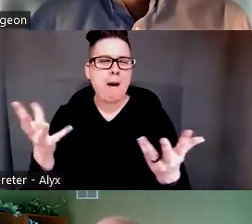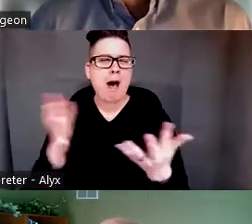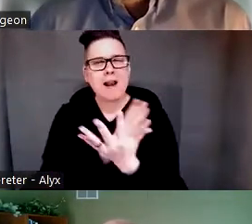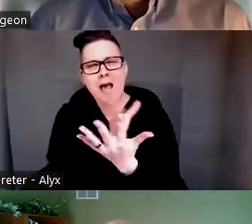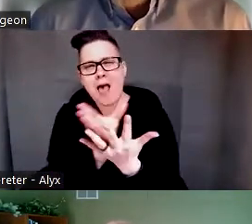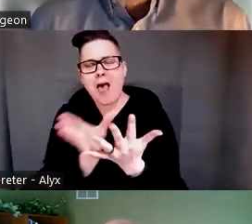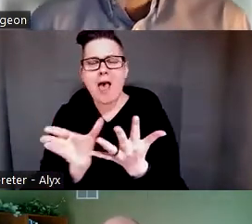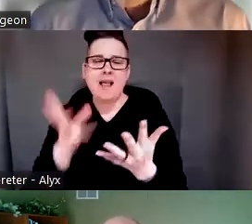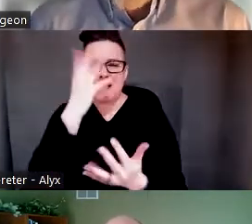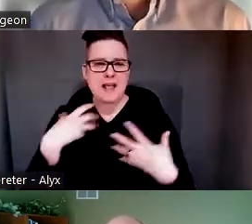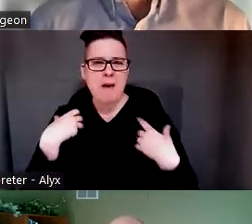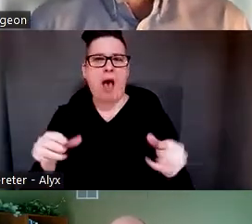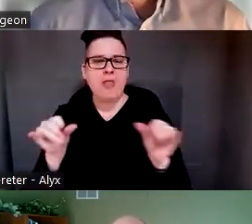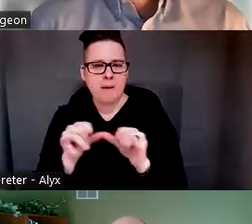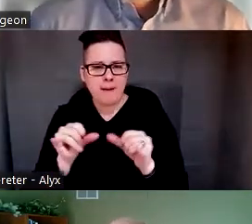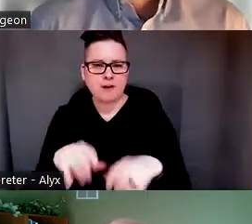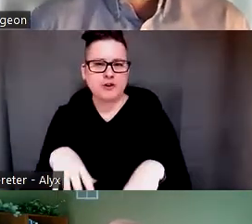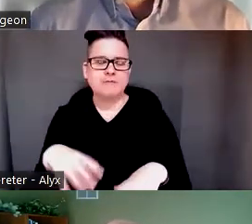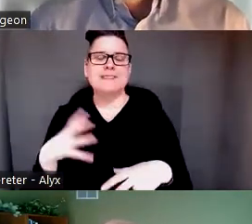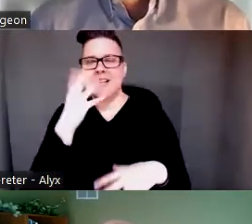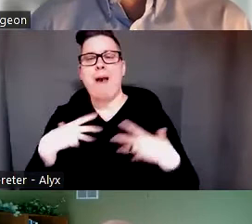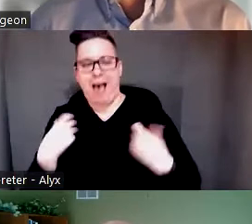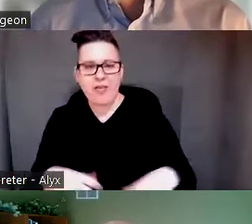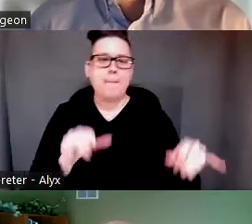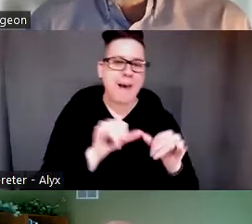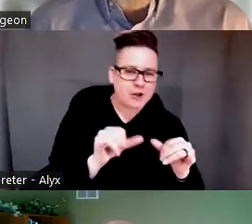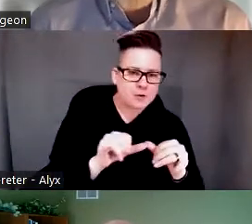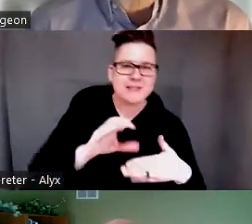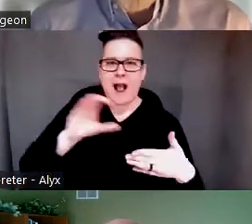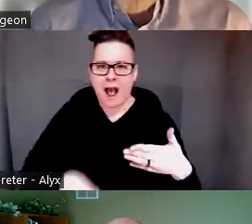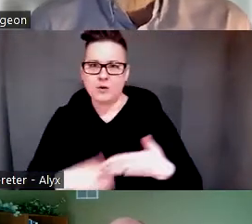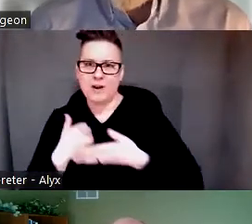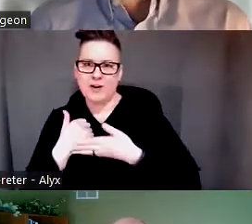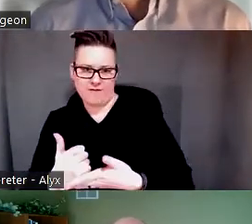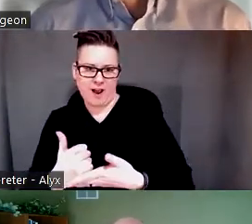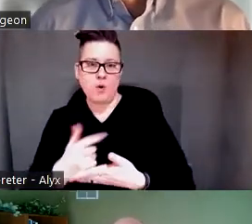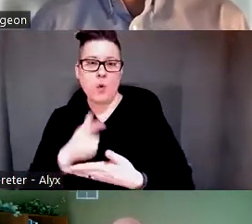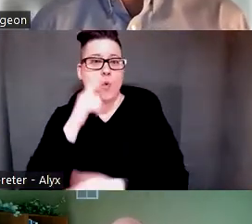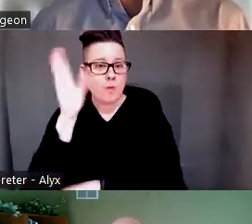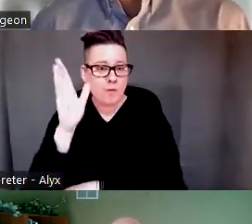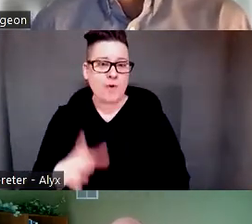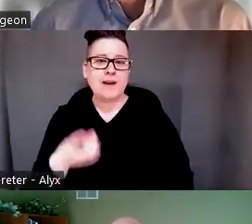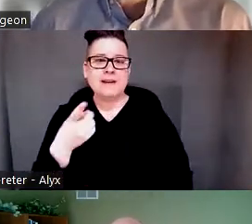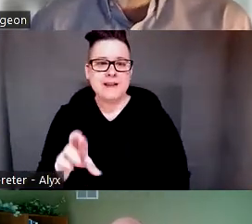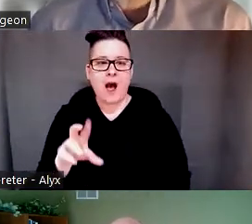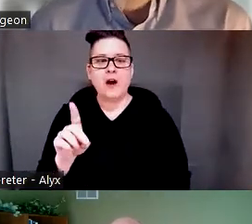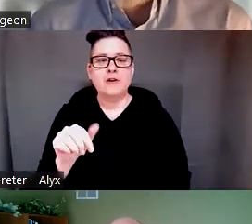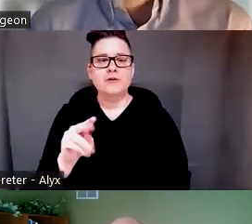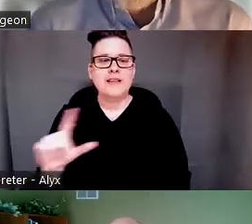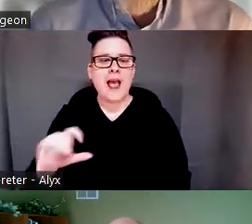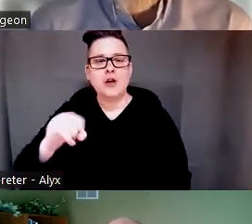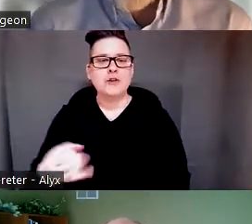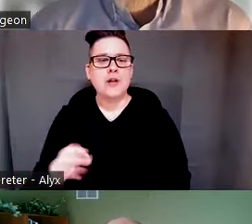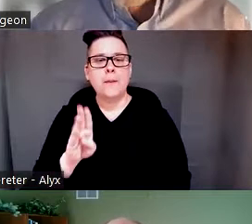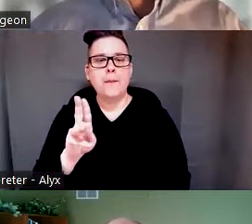Health Measurement, Consequences, and Interventions, and will be delivered by Dr. Daniel J. Buysse from the University of